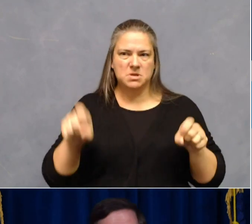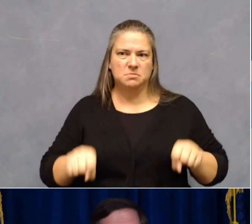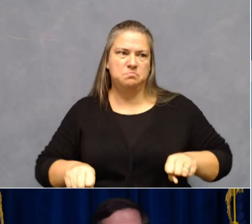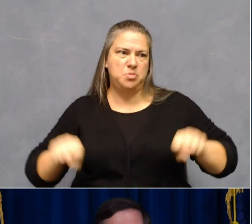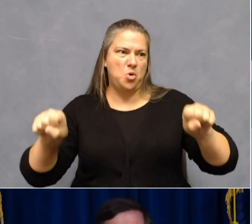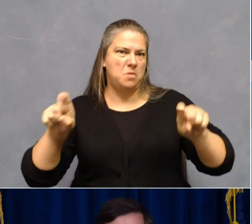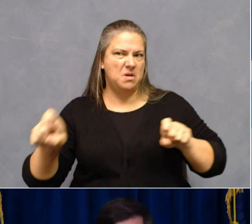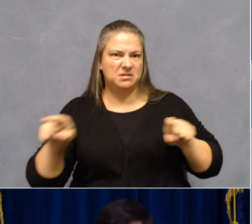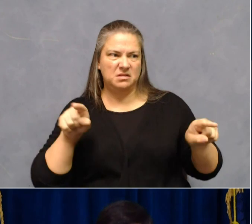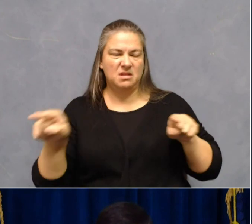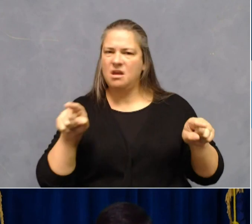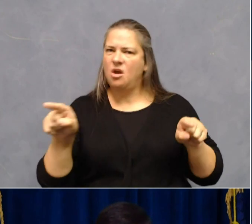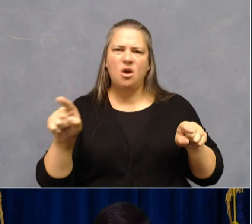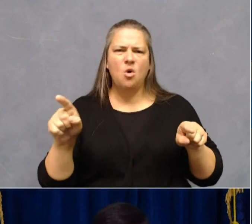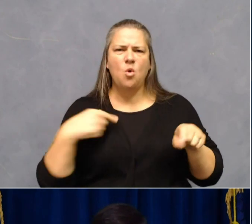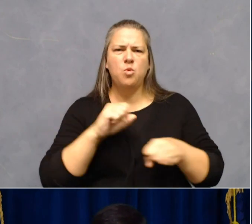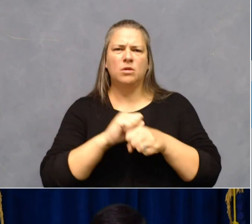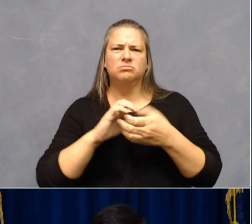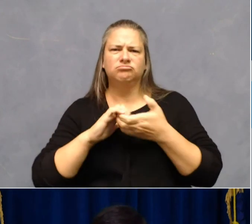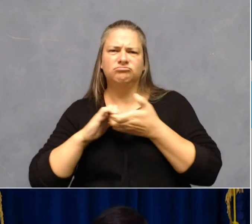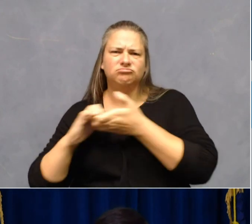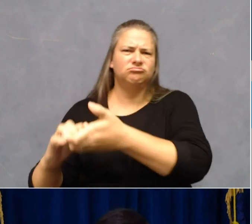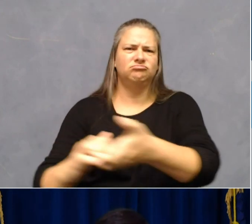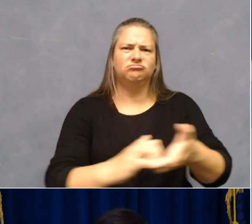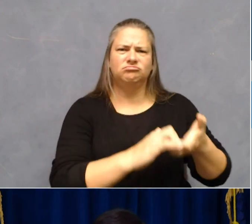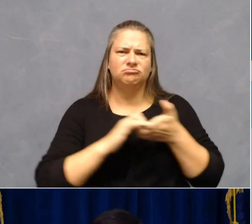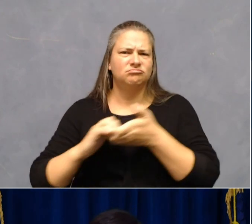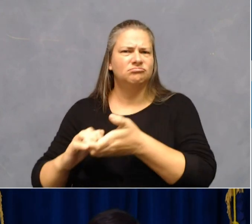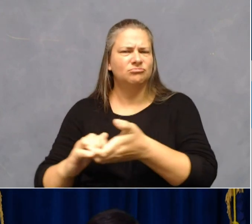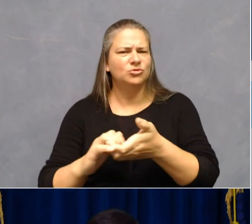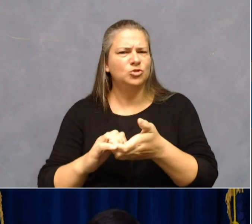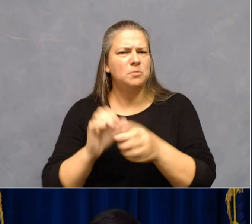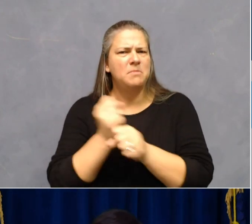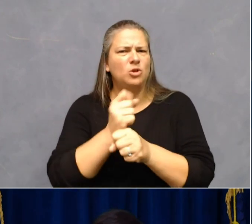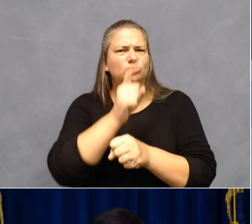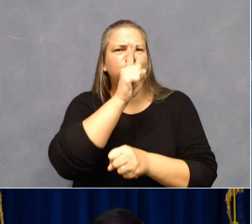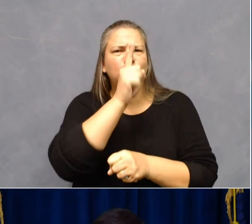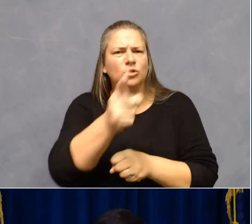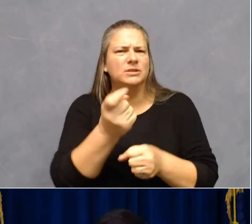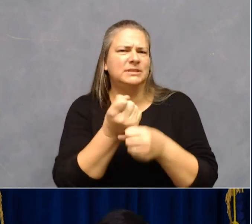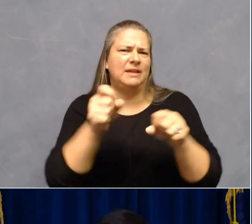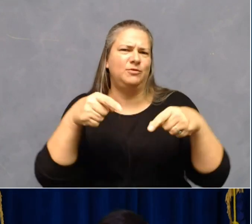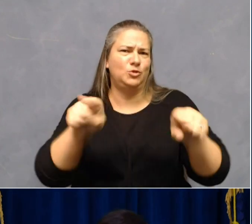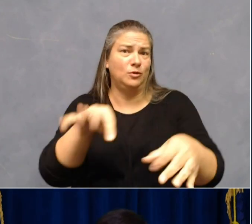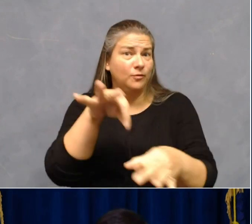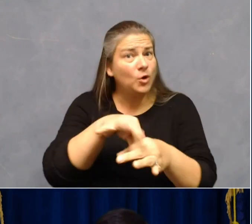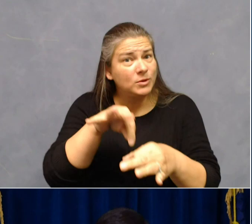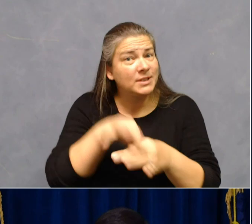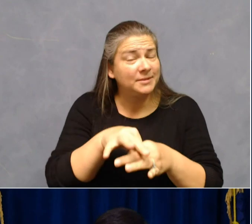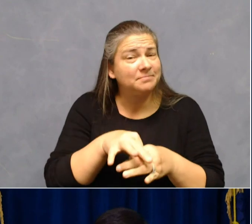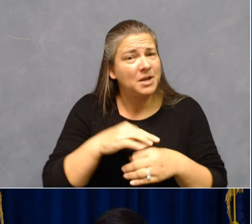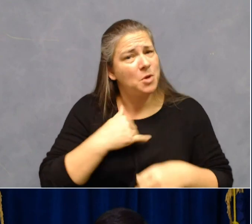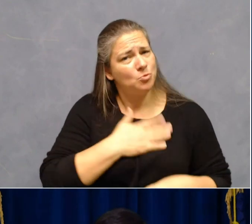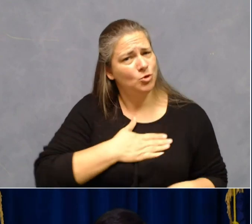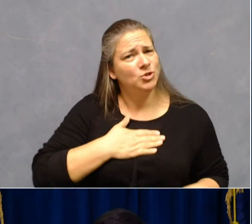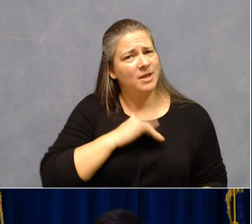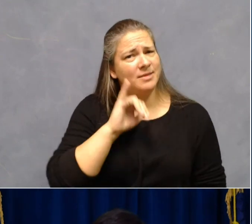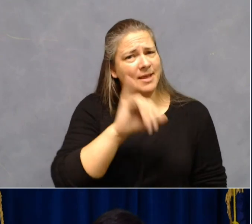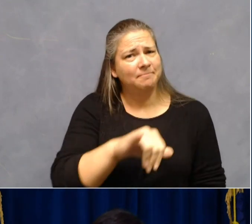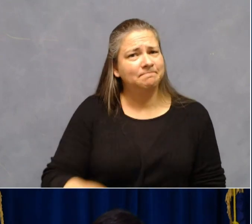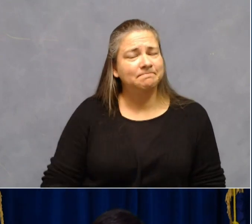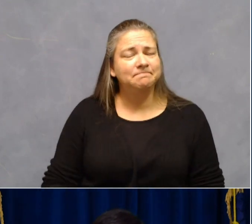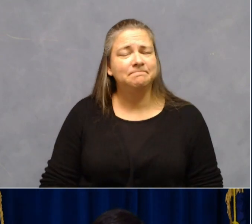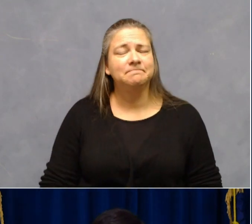his willingness to work that way. And finally, before we hit